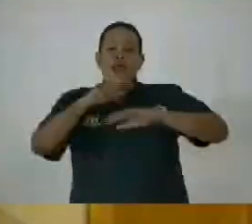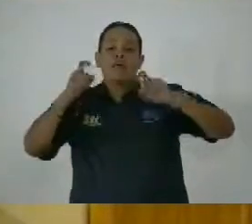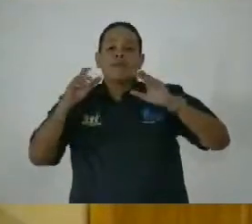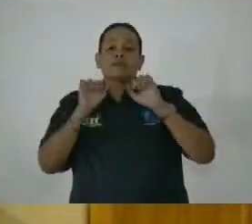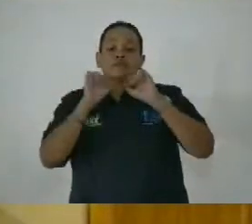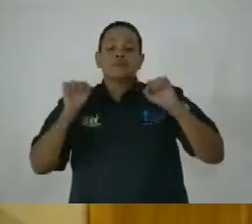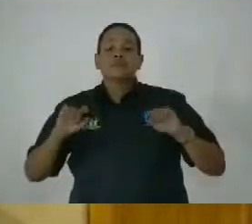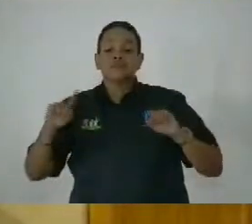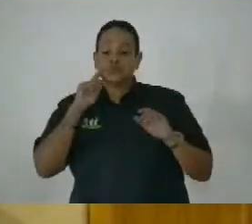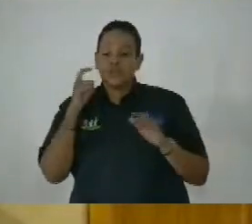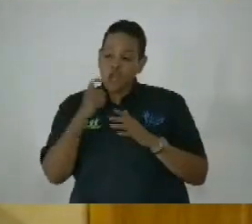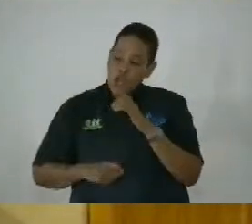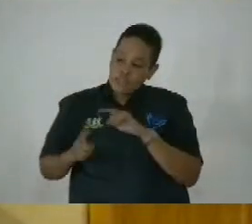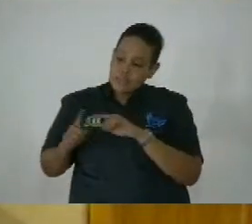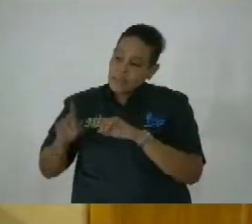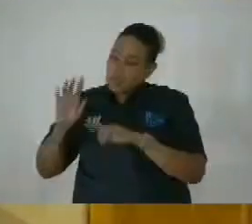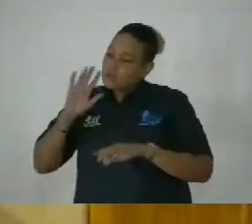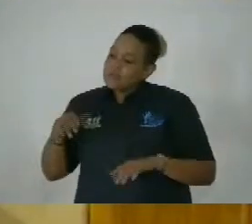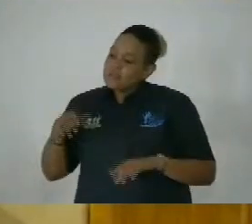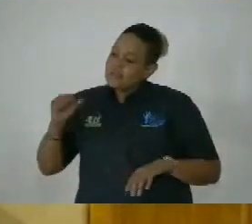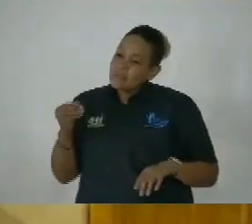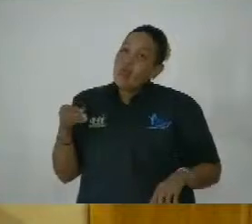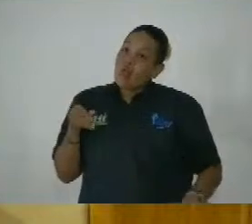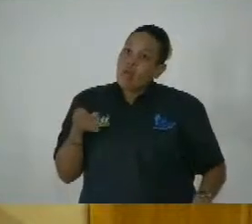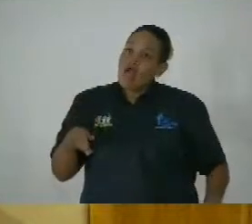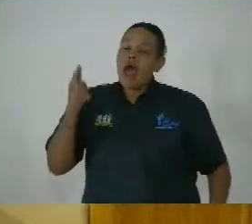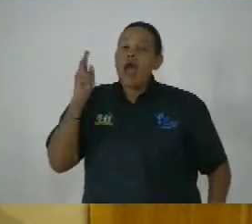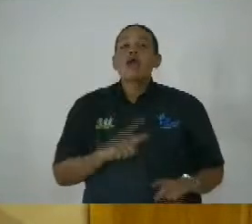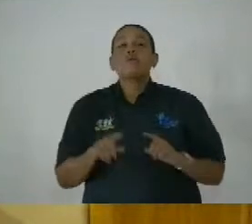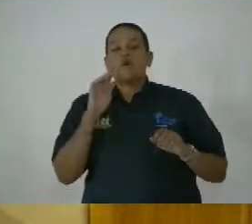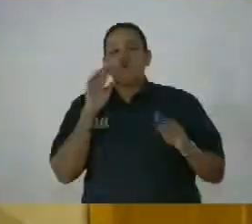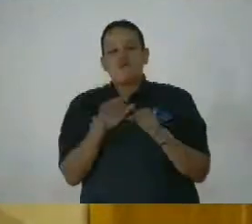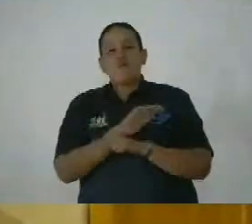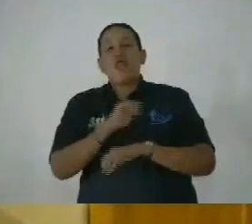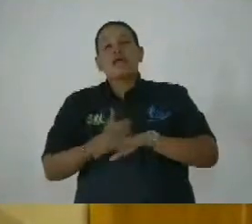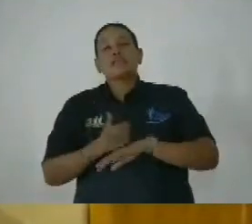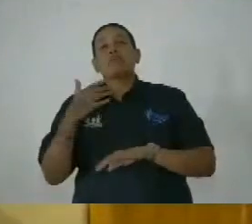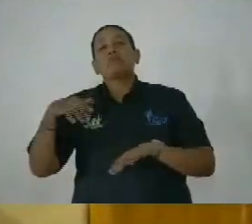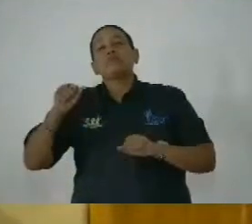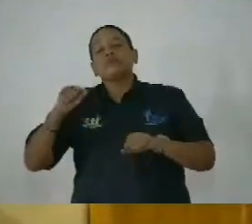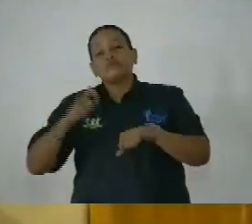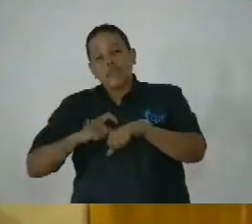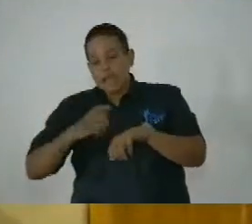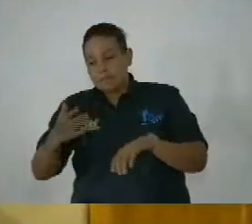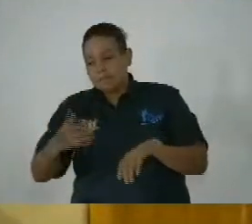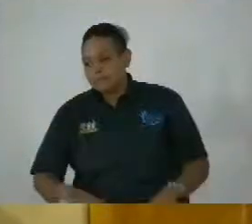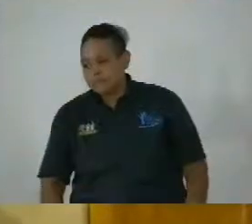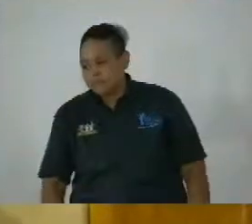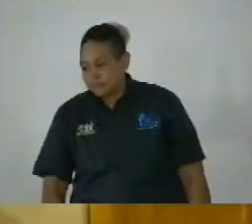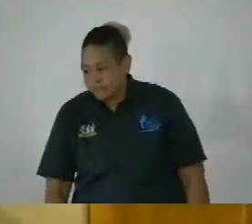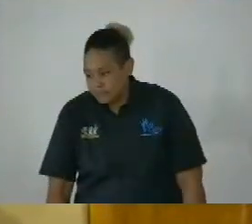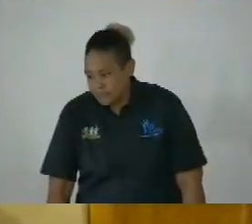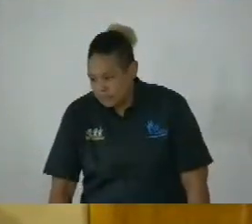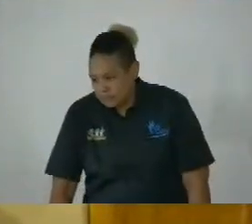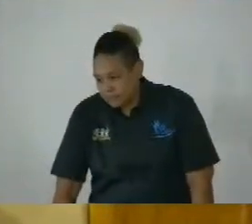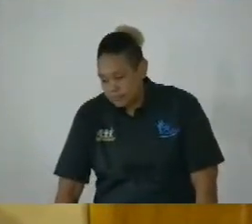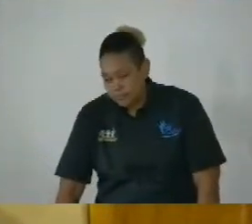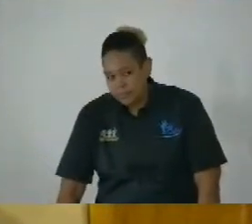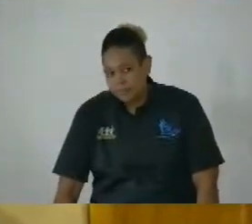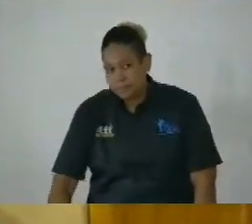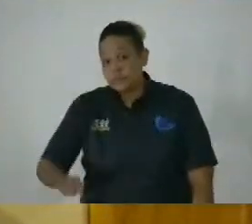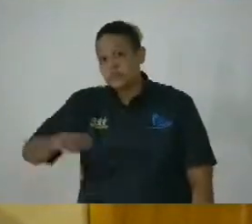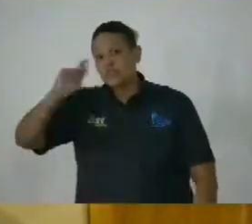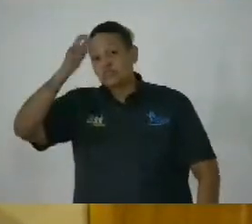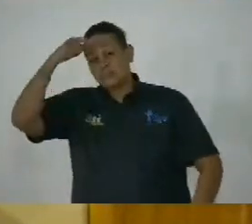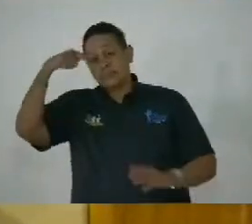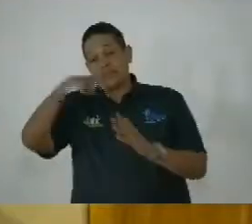will cost us a pretty penny, and it will take us a little while to fully establish, but pretty soon. In concluding, Madam Speaker, This government is deeply committed